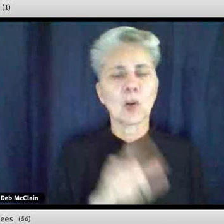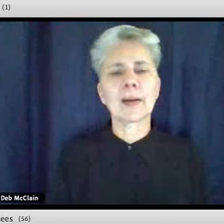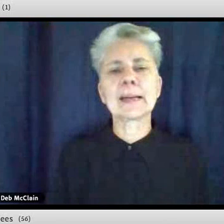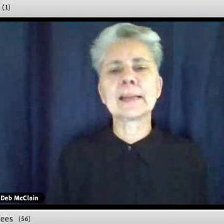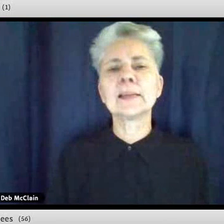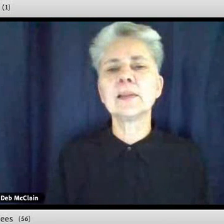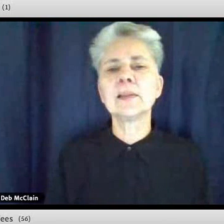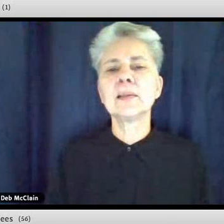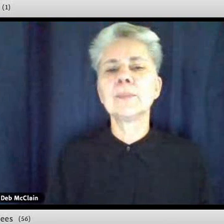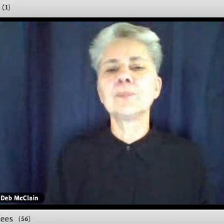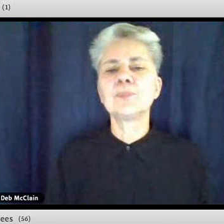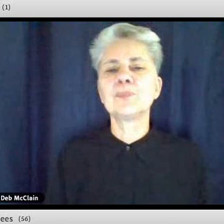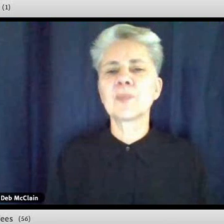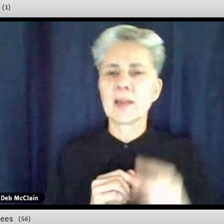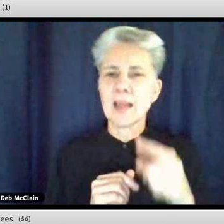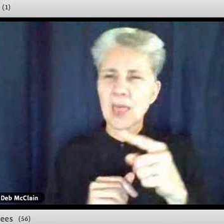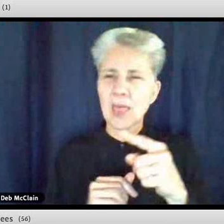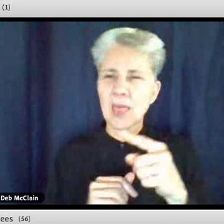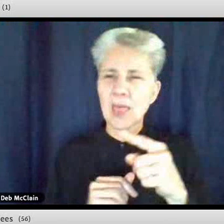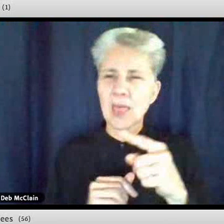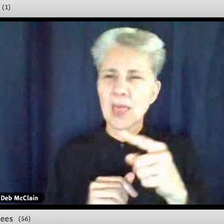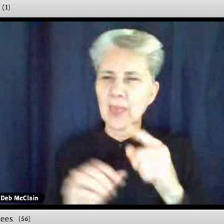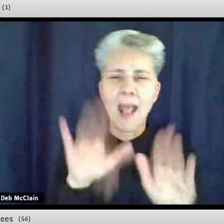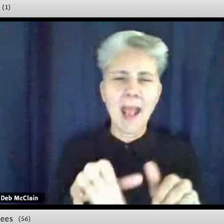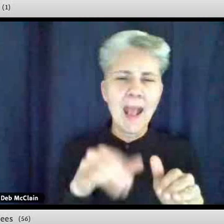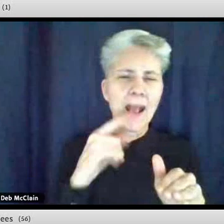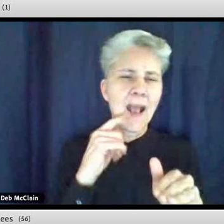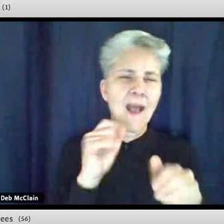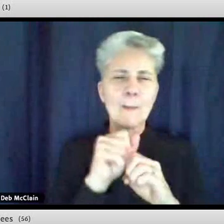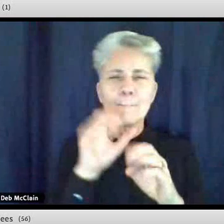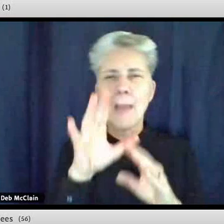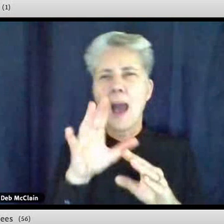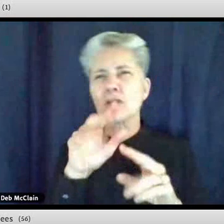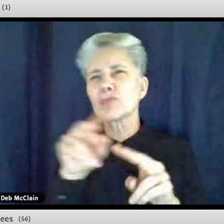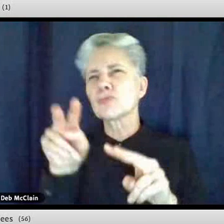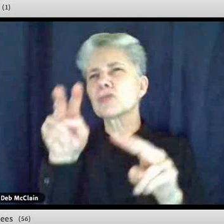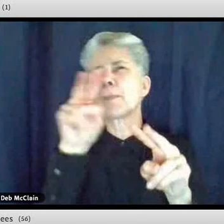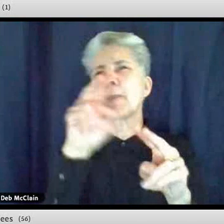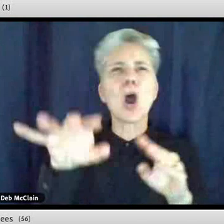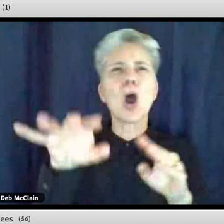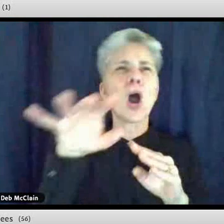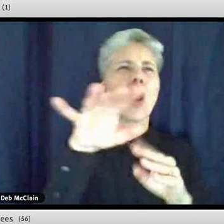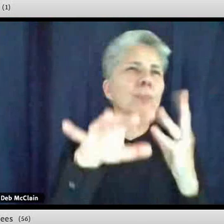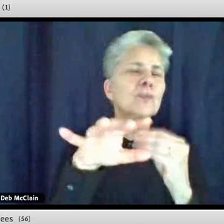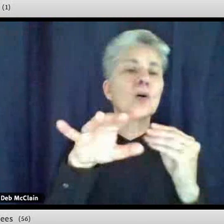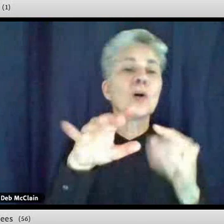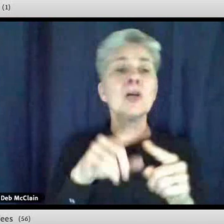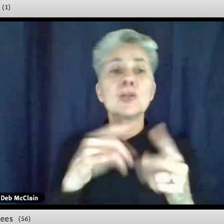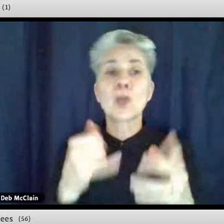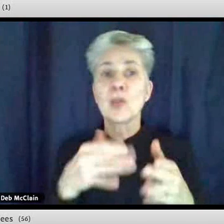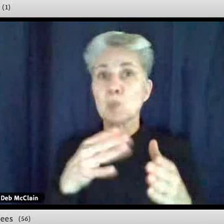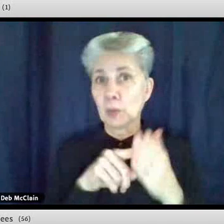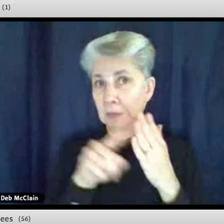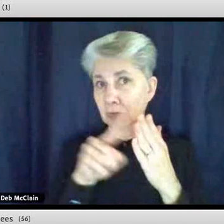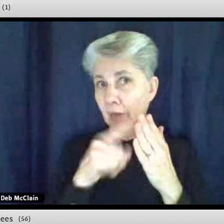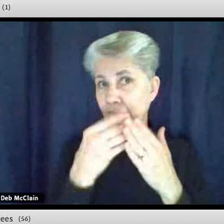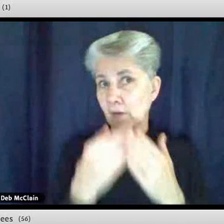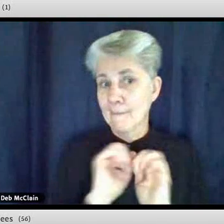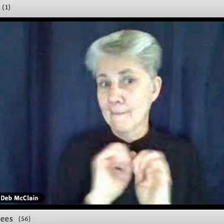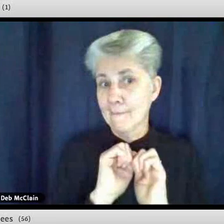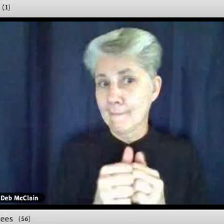that I posted about and said that I had to spend the night in the library. This is a post saying that, hey, I've got mountains